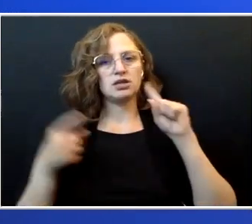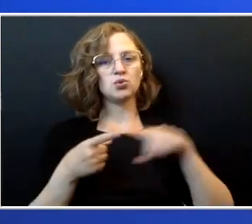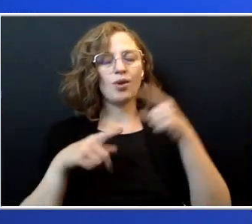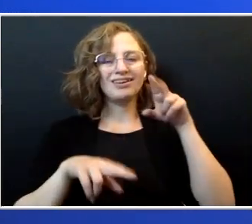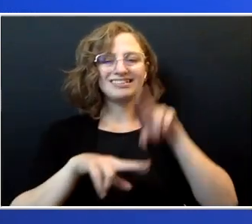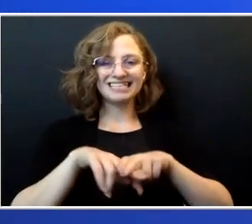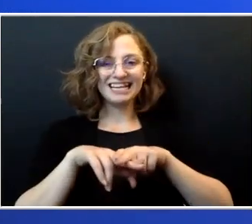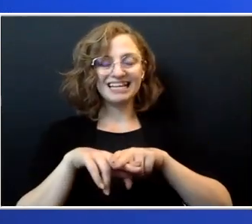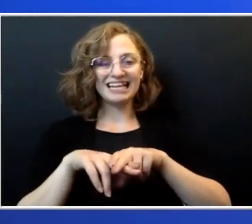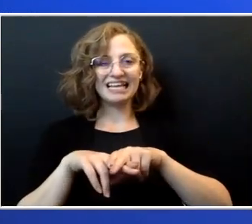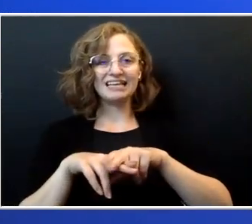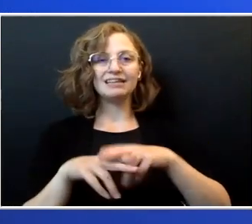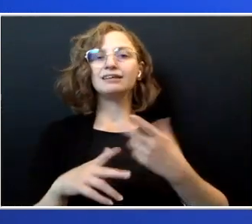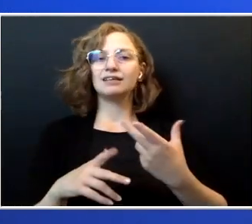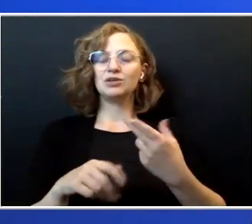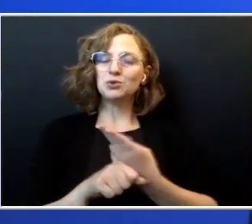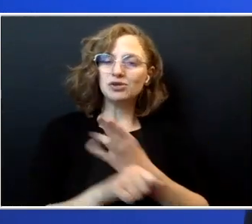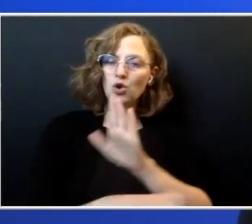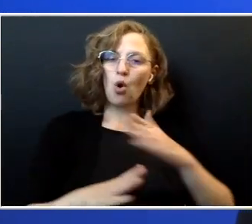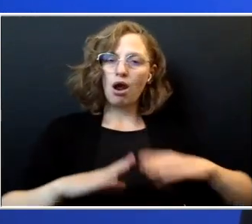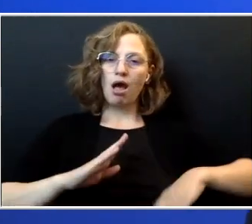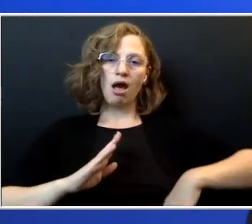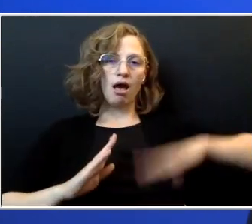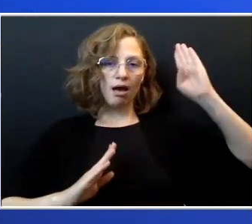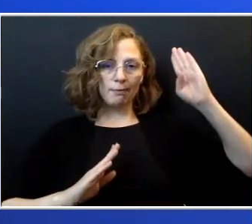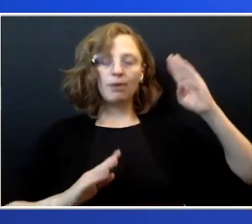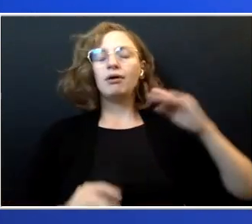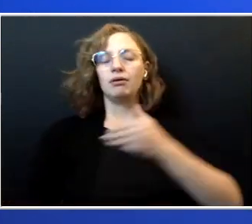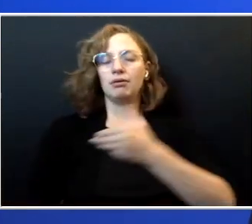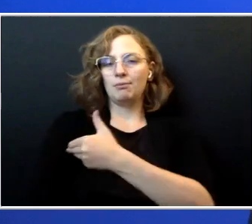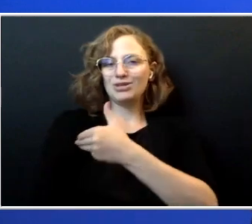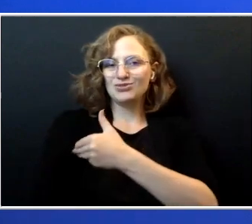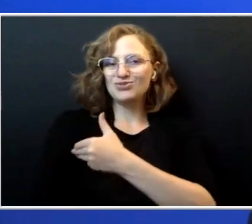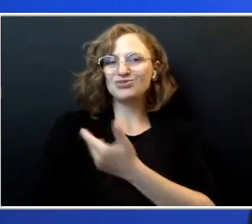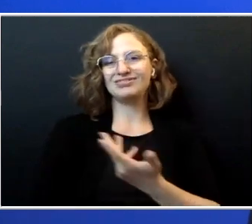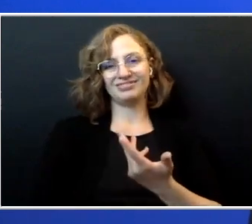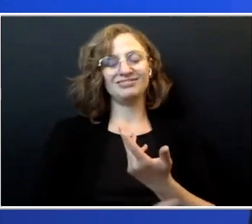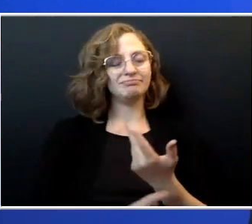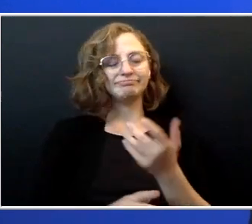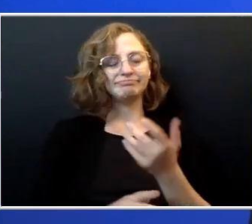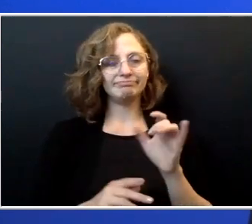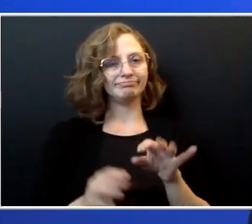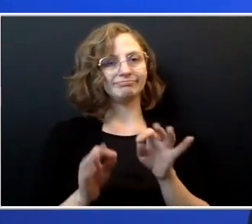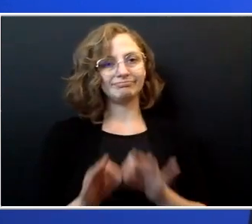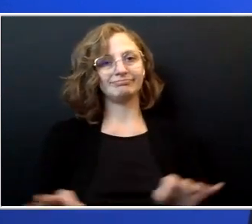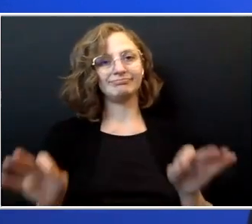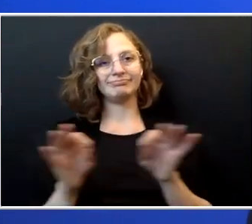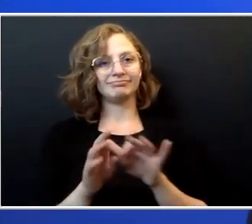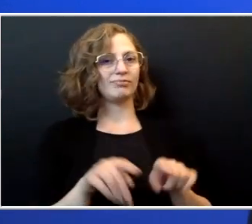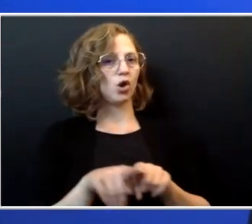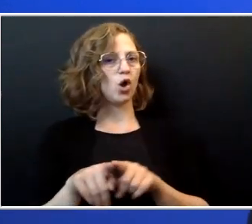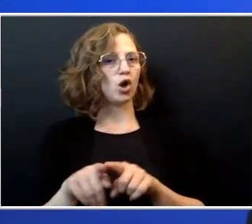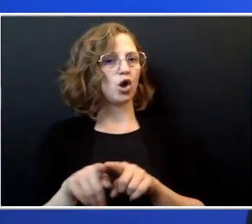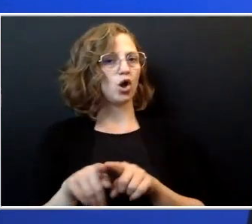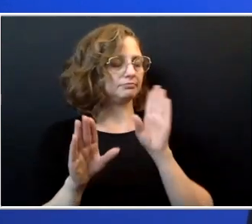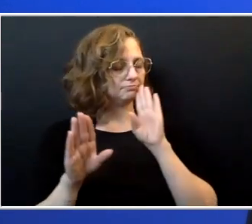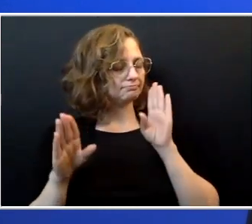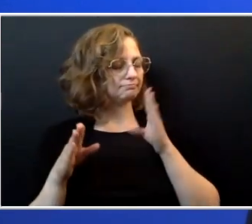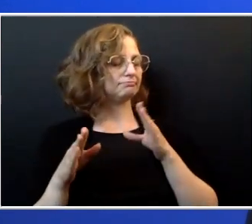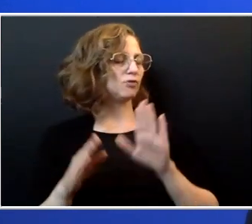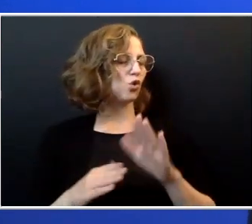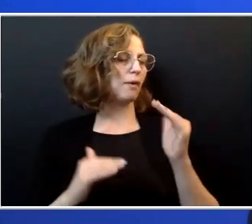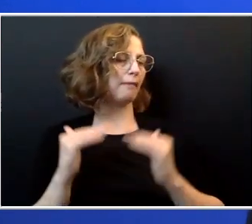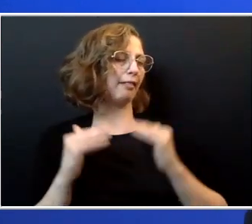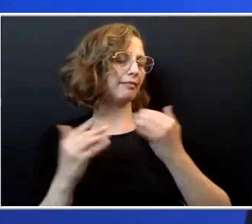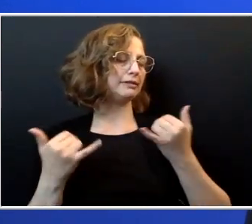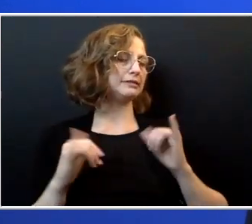mobility aspect that Kelsey talked about is really, really great. We also do know that still working on your balance is really important. So anytime that you have